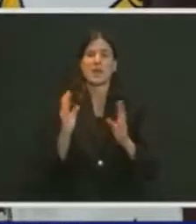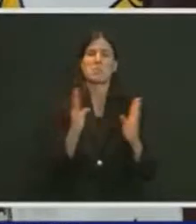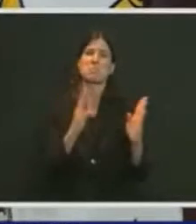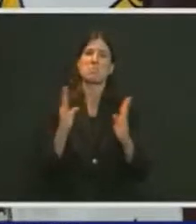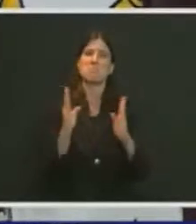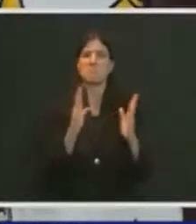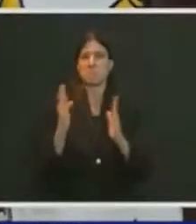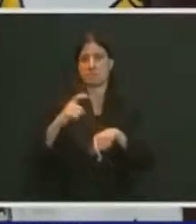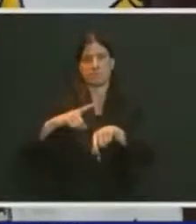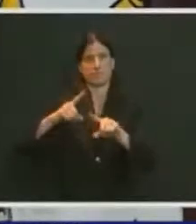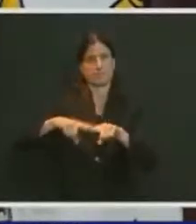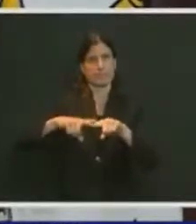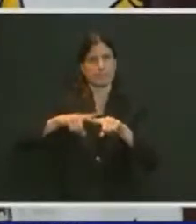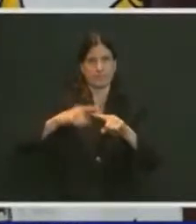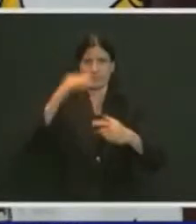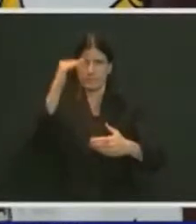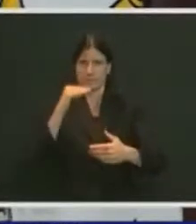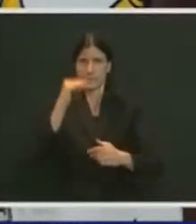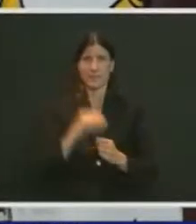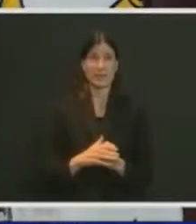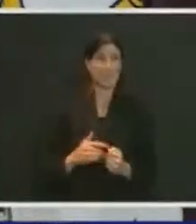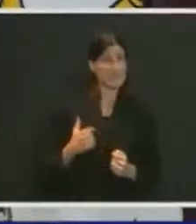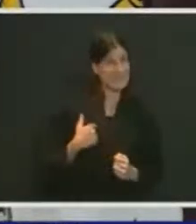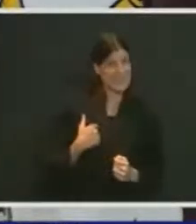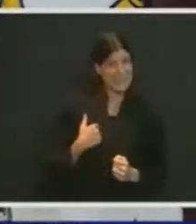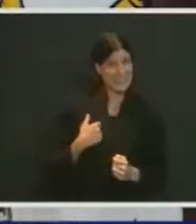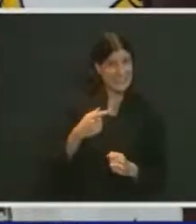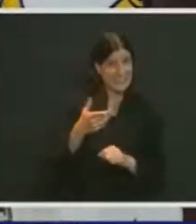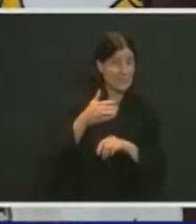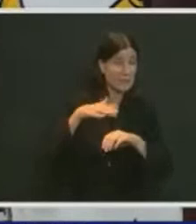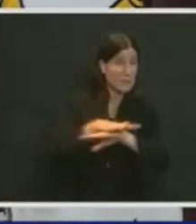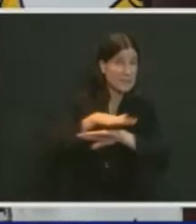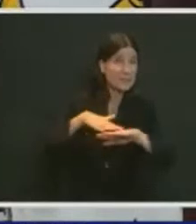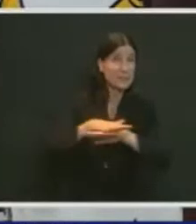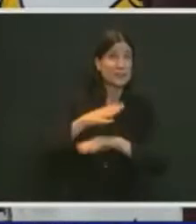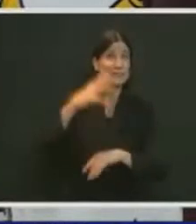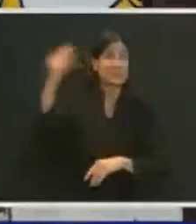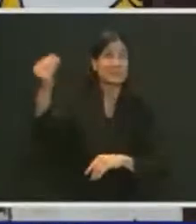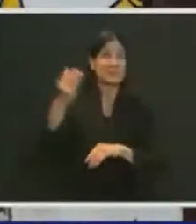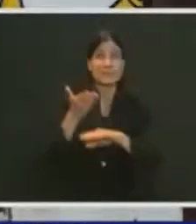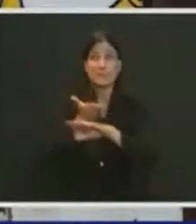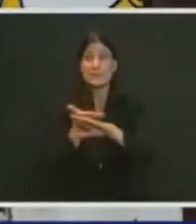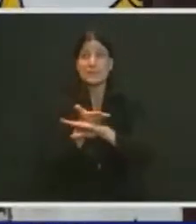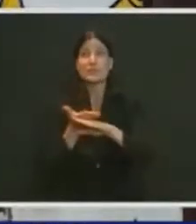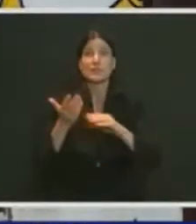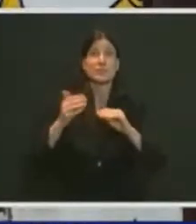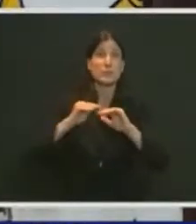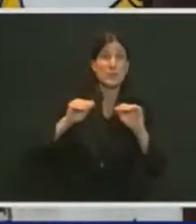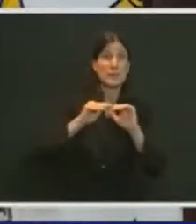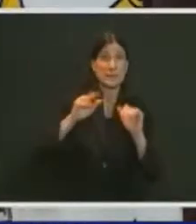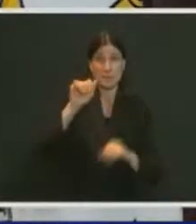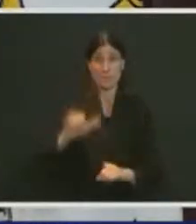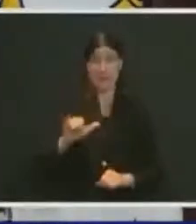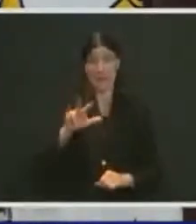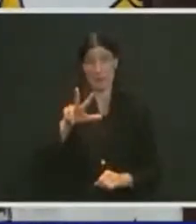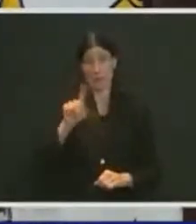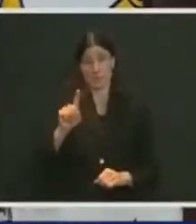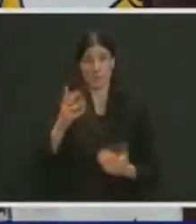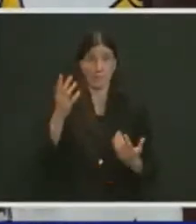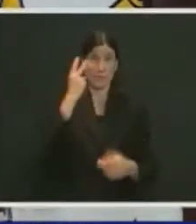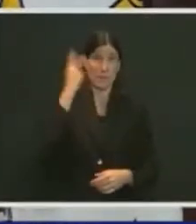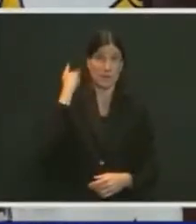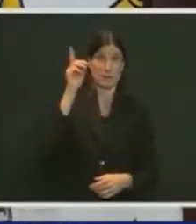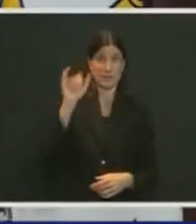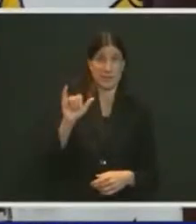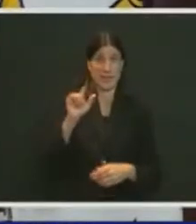Beaches, we're still trying to figure that out. It'll be around that time. I mean, that's the plan. It'll be around that time, whether it's, I think